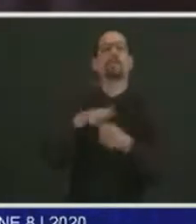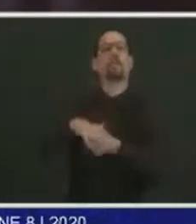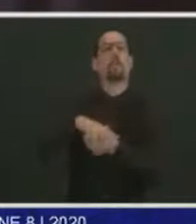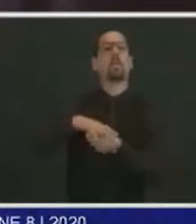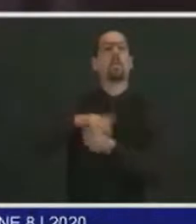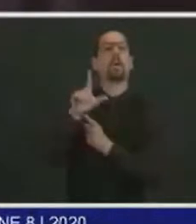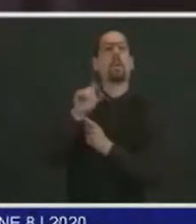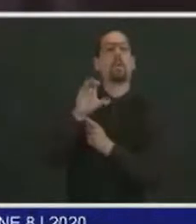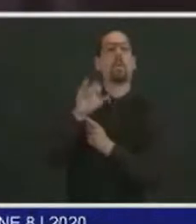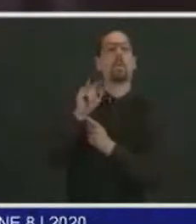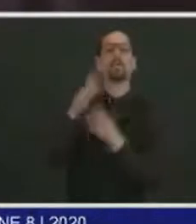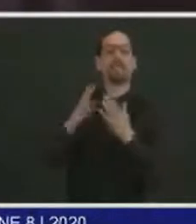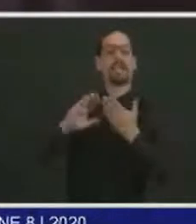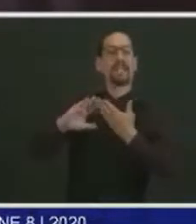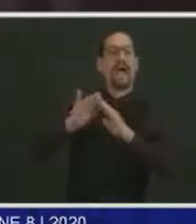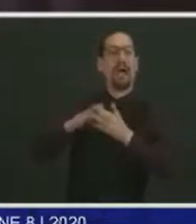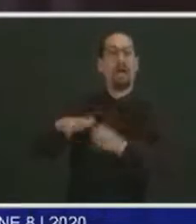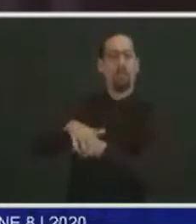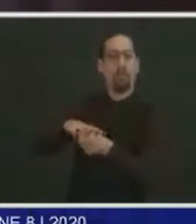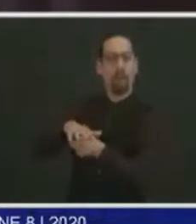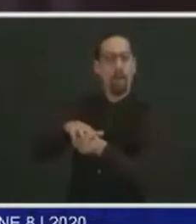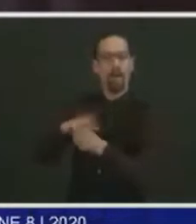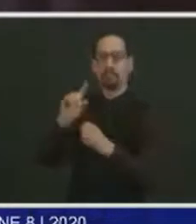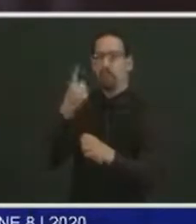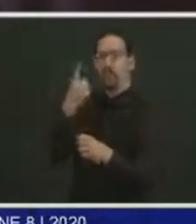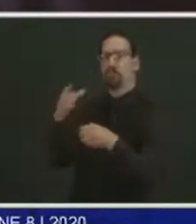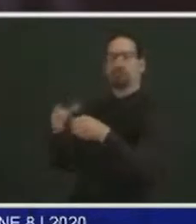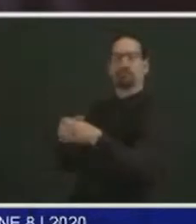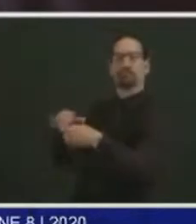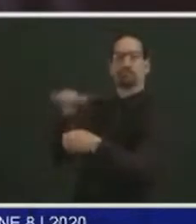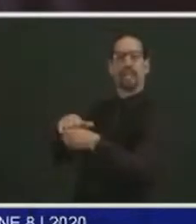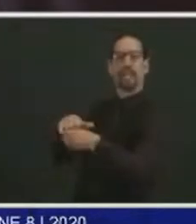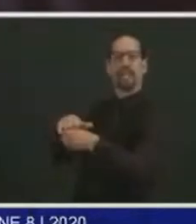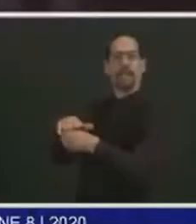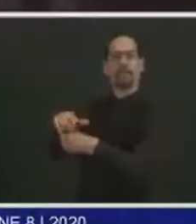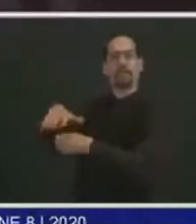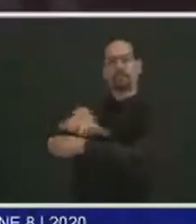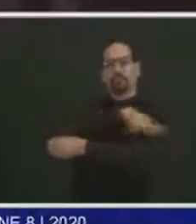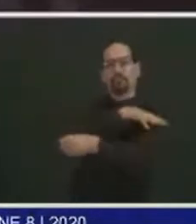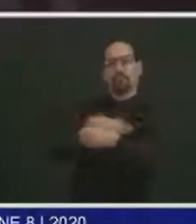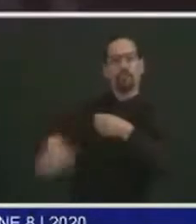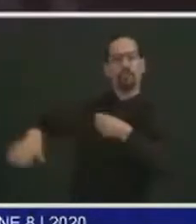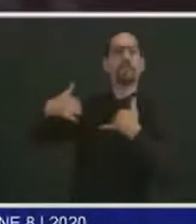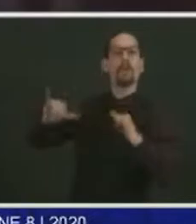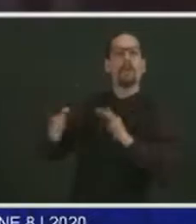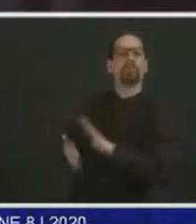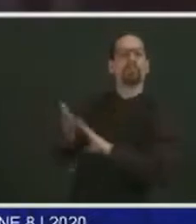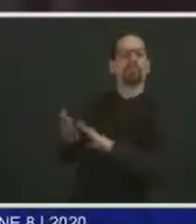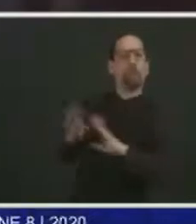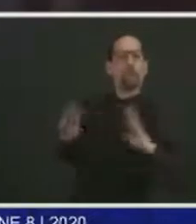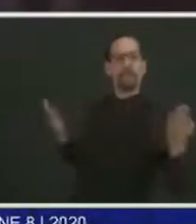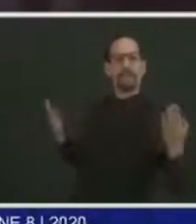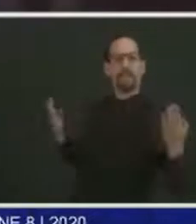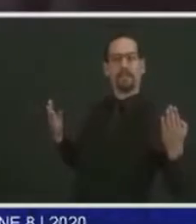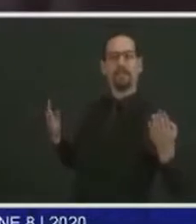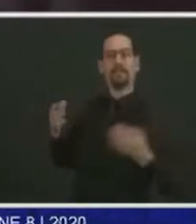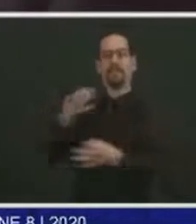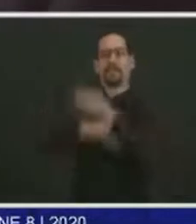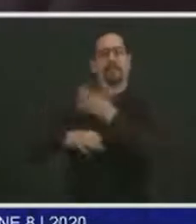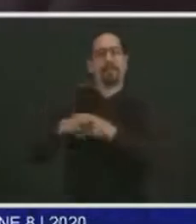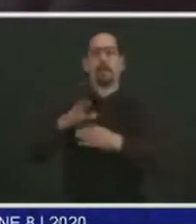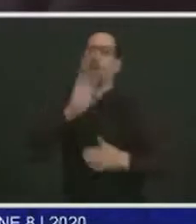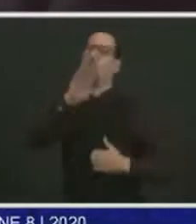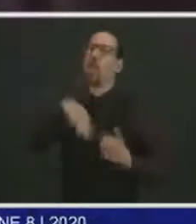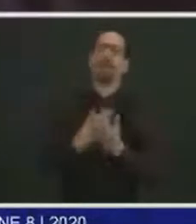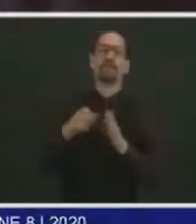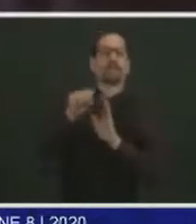So to that end, we are beginning a new aggressive effort starting